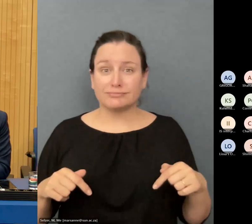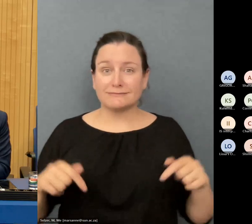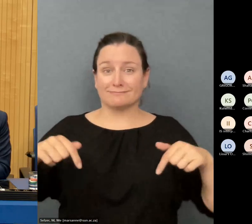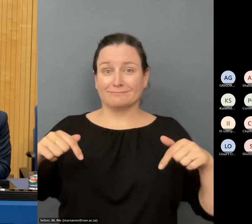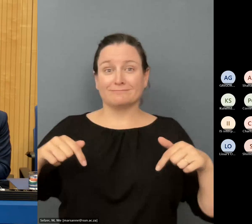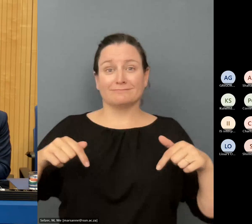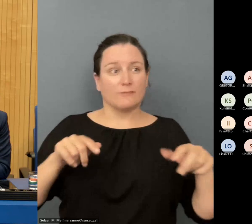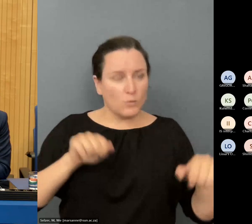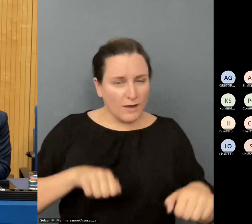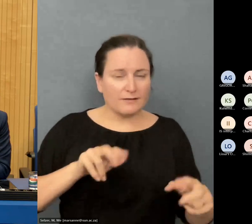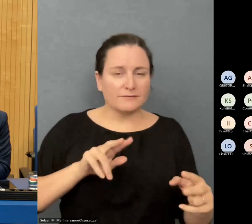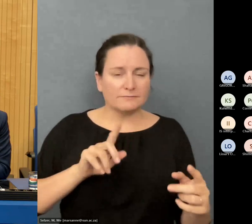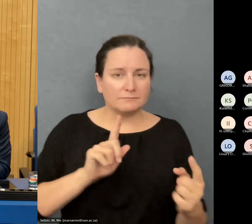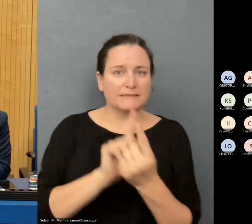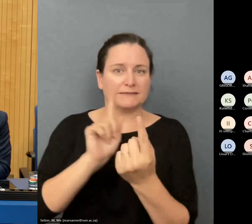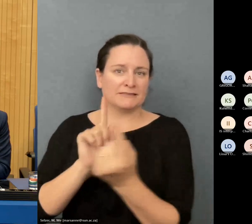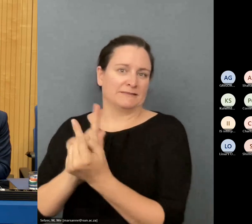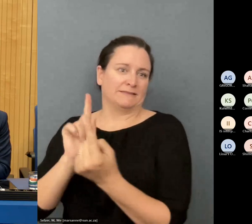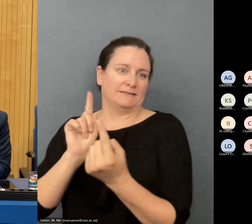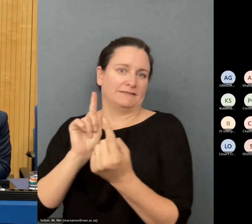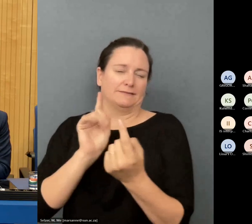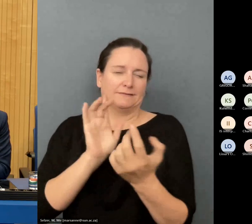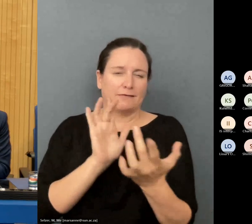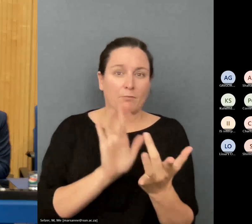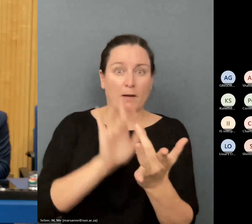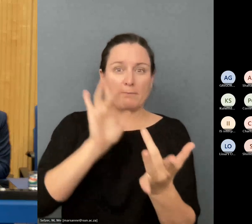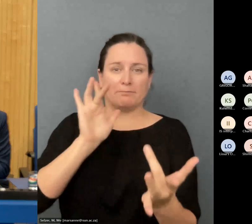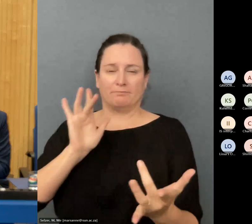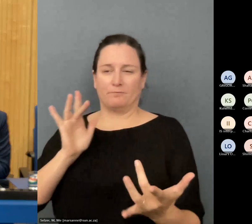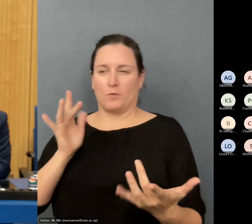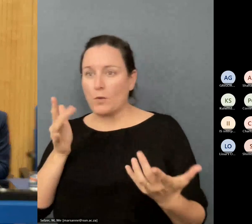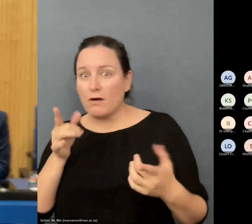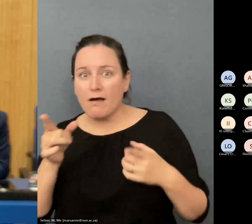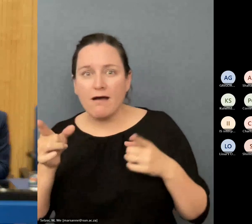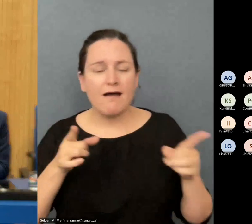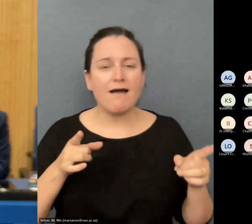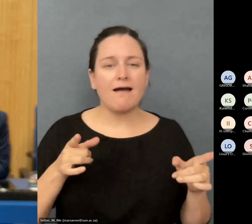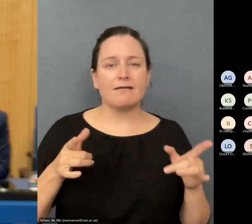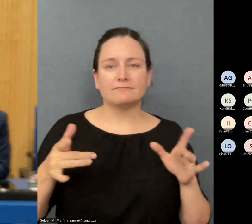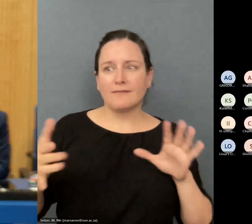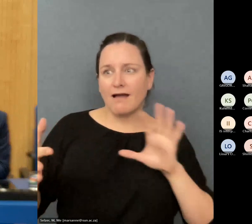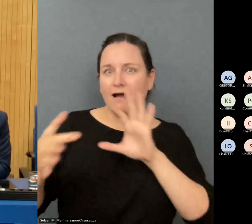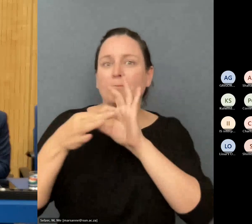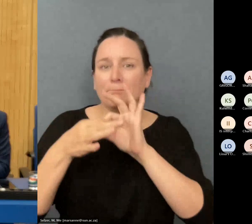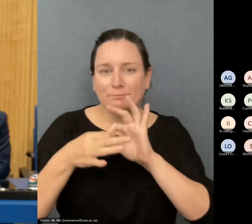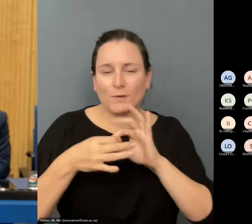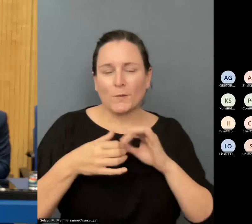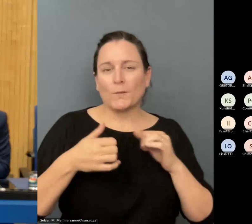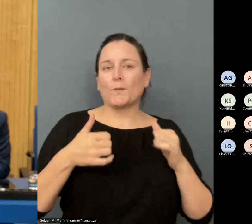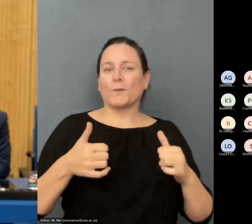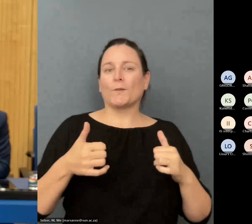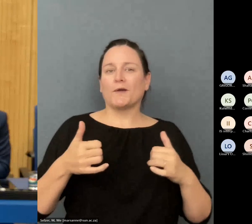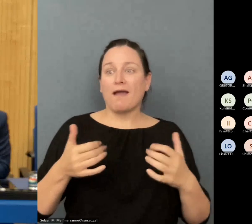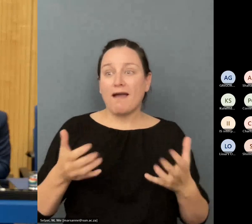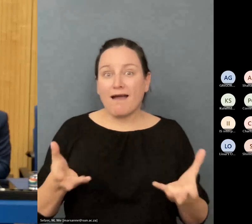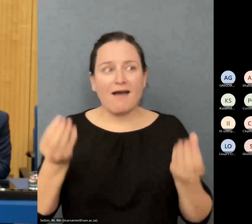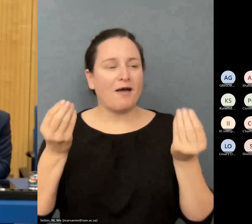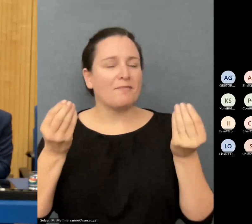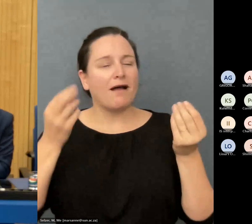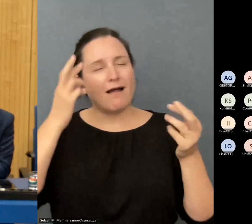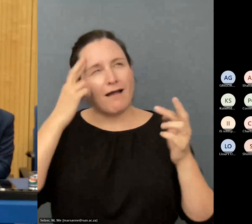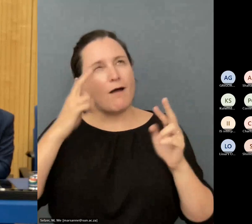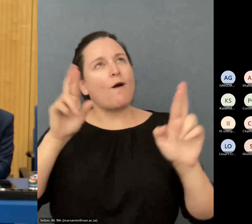to connect and to find new hope, new energy, new joy. Just allow the